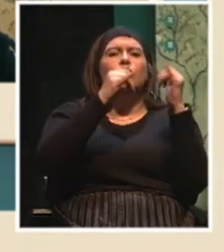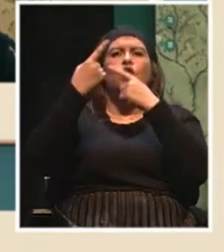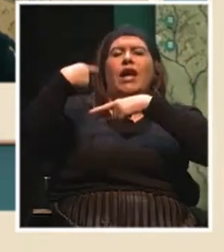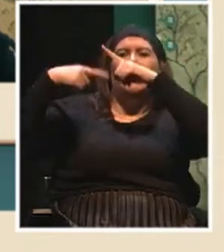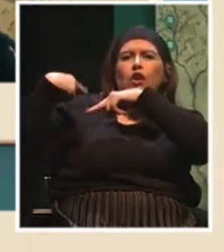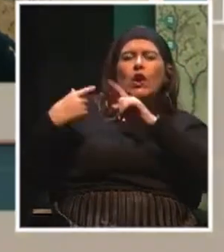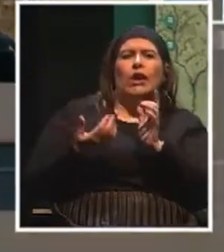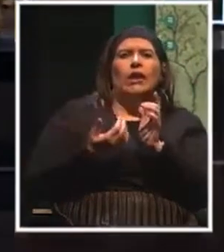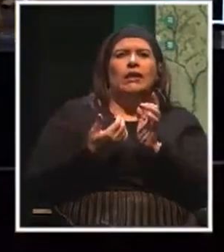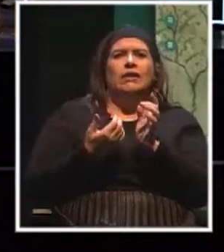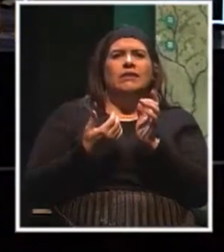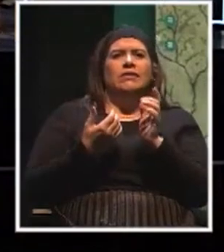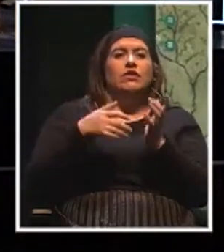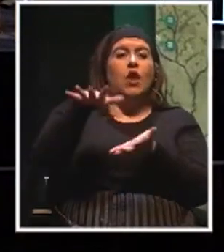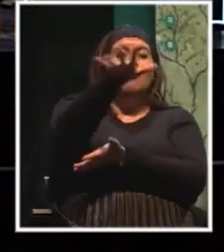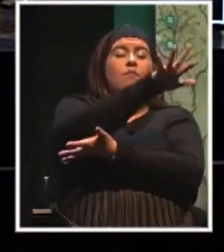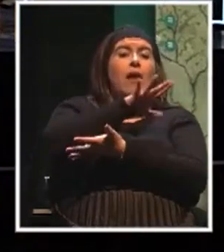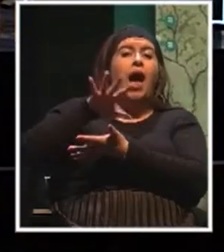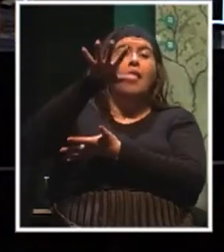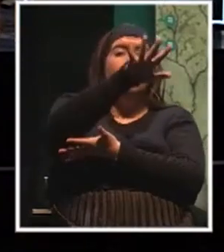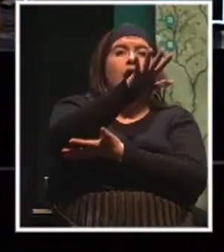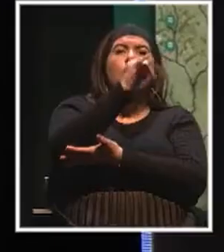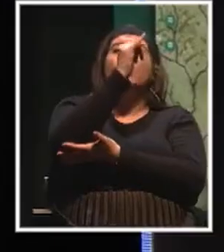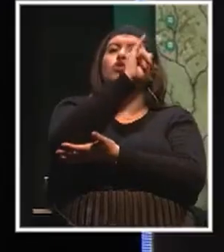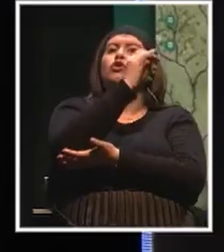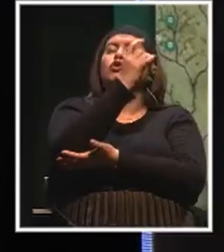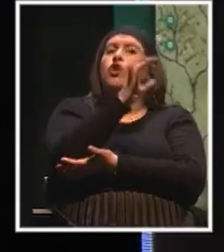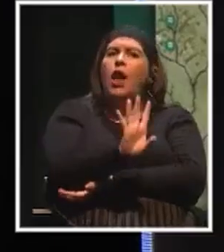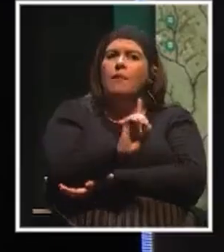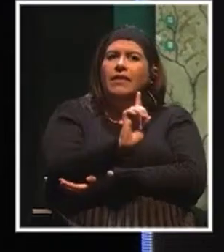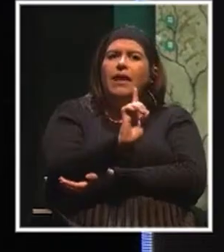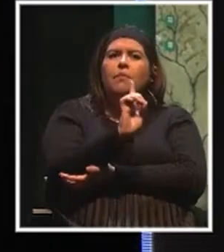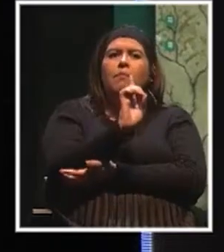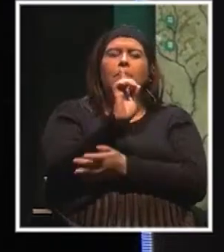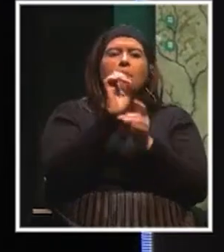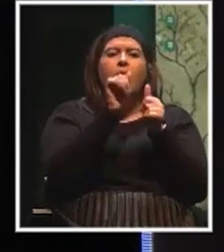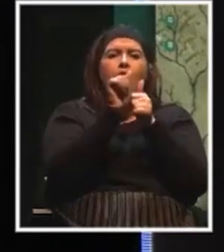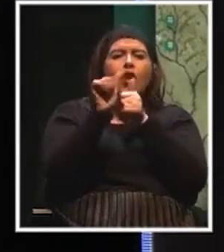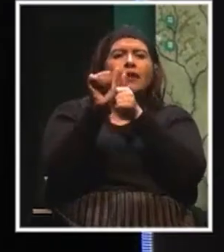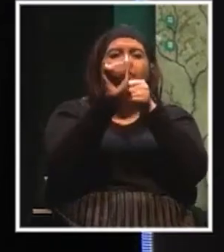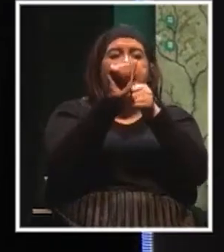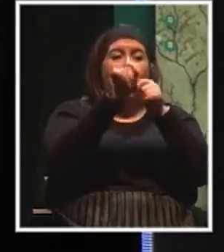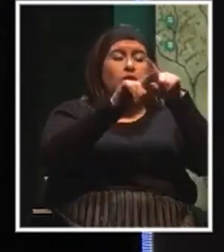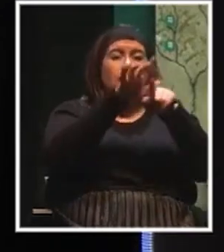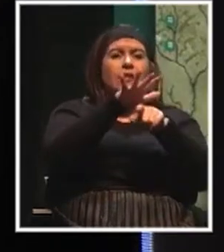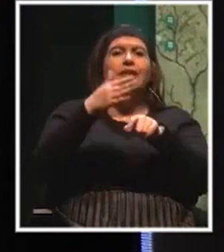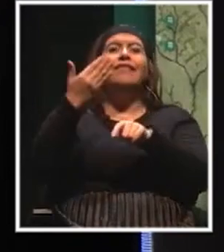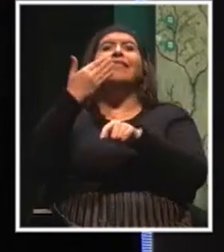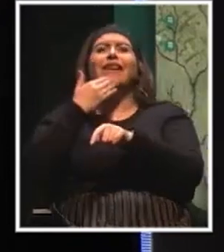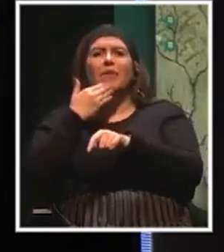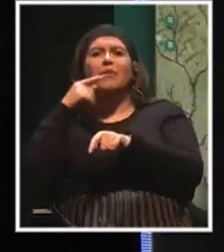the map not just as a resource to kind of orient you to the geography. We were actually using it as a storytelling